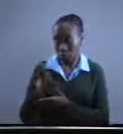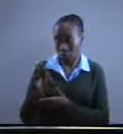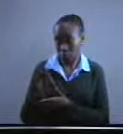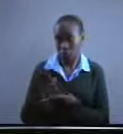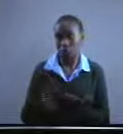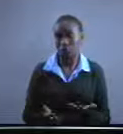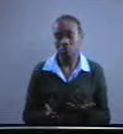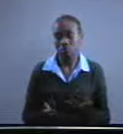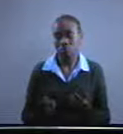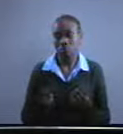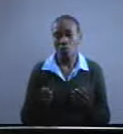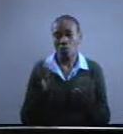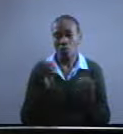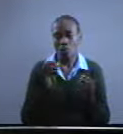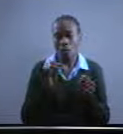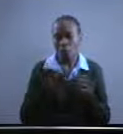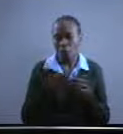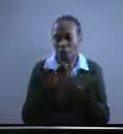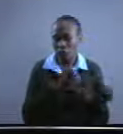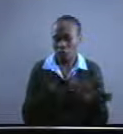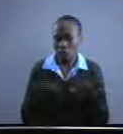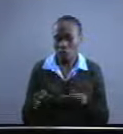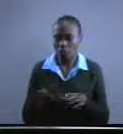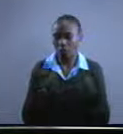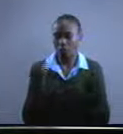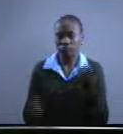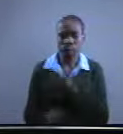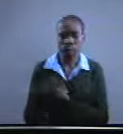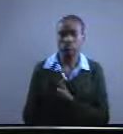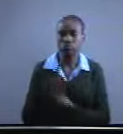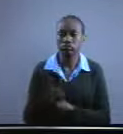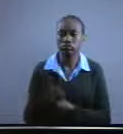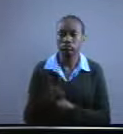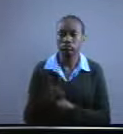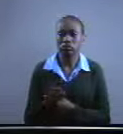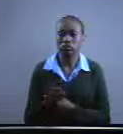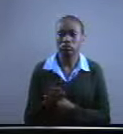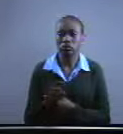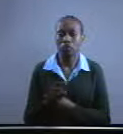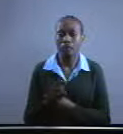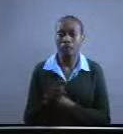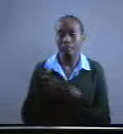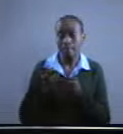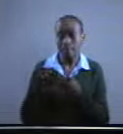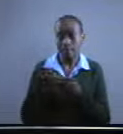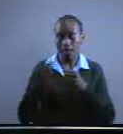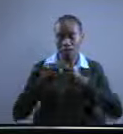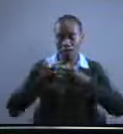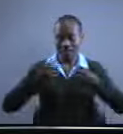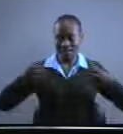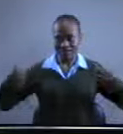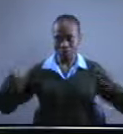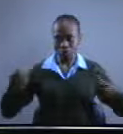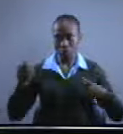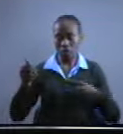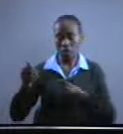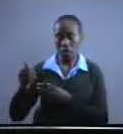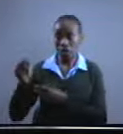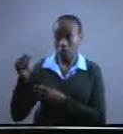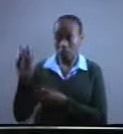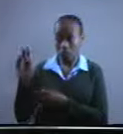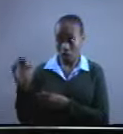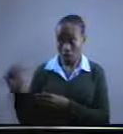of order were raised after Honourable S.V. Kalyan requested a division on behalf of the DA and left the